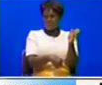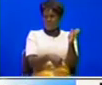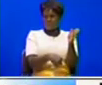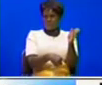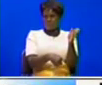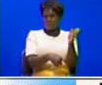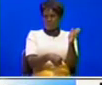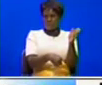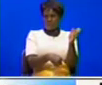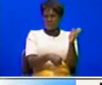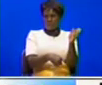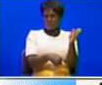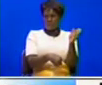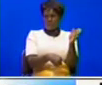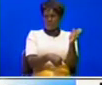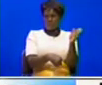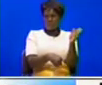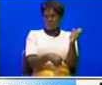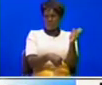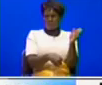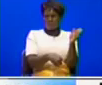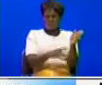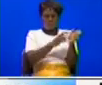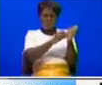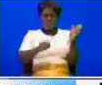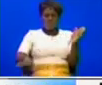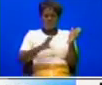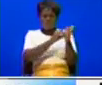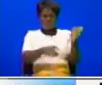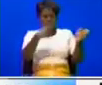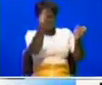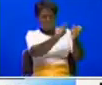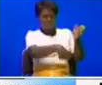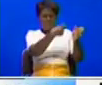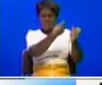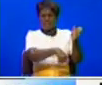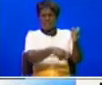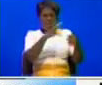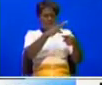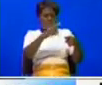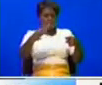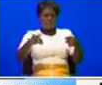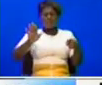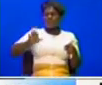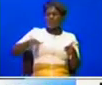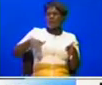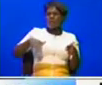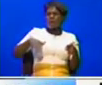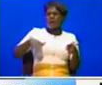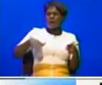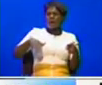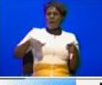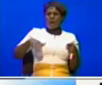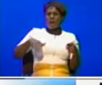not bring down. Are you changing that position? We are going to abolish these taxes to mama mbogas, kiosk owners,